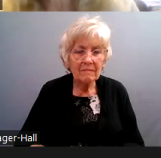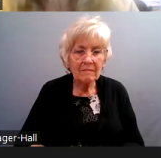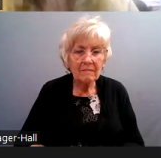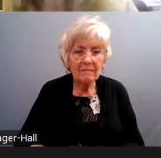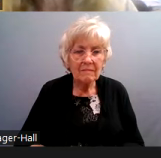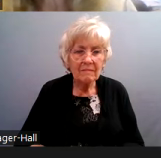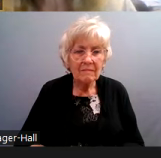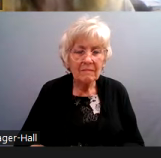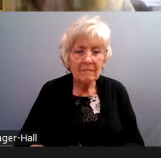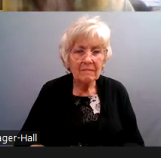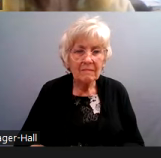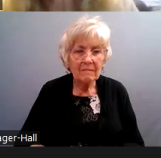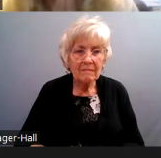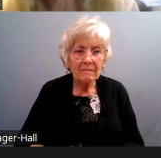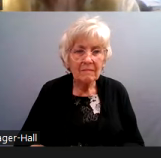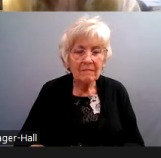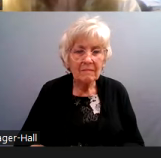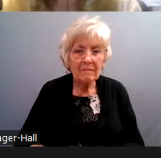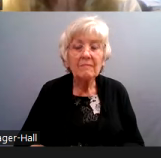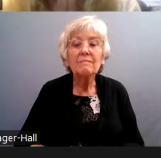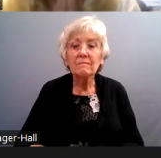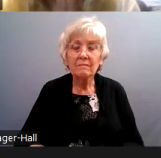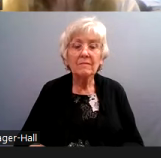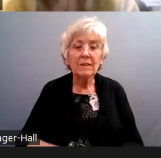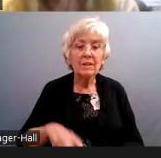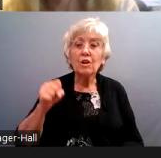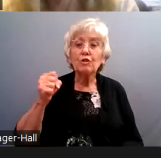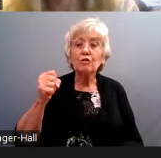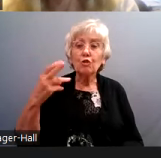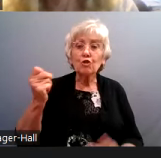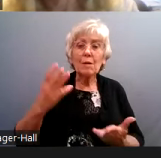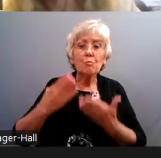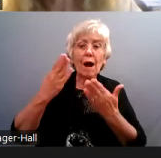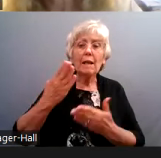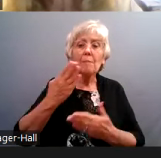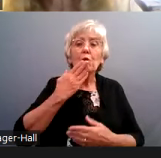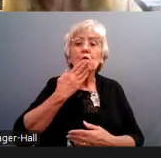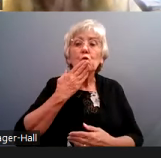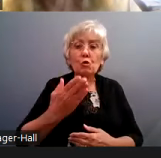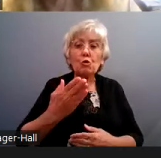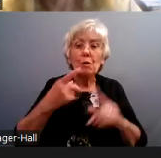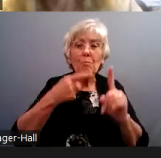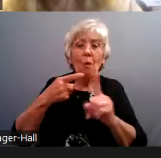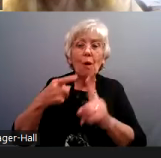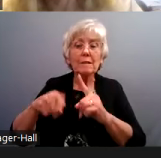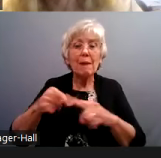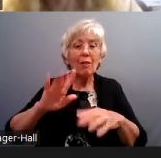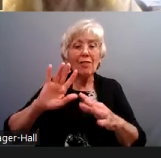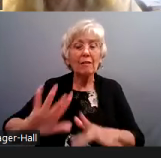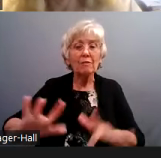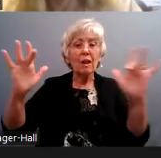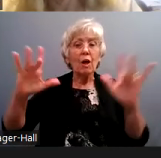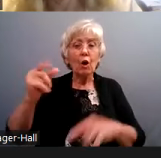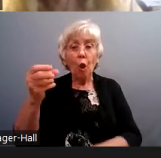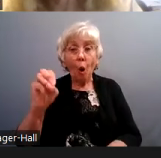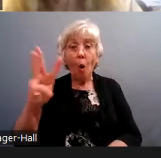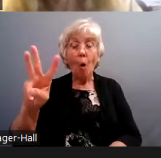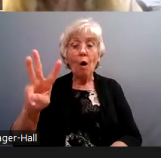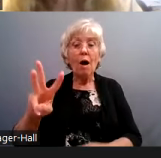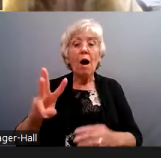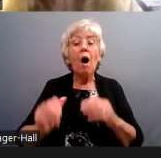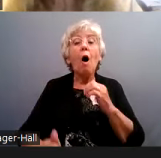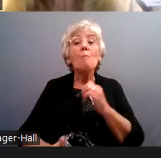So she brought up some really good points about the glowing most of the time the ringworm's going to be that apple